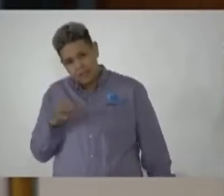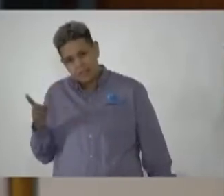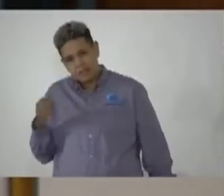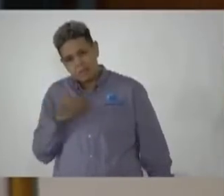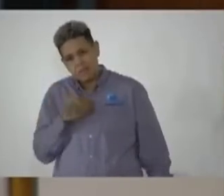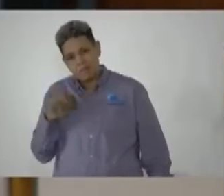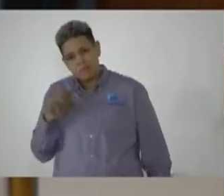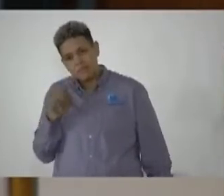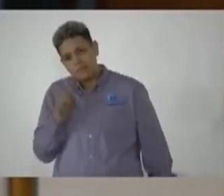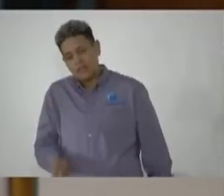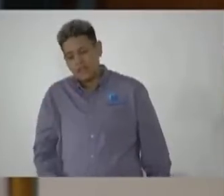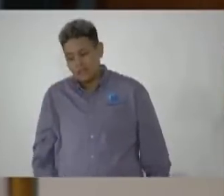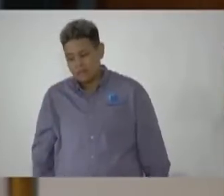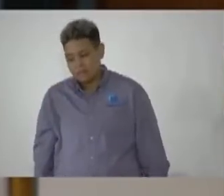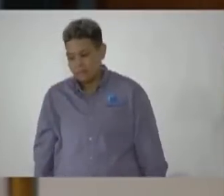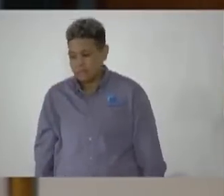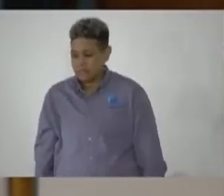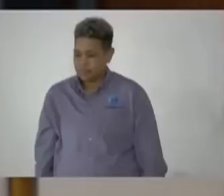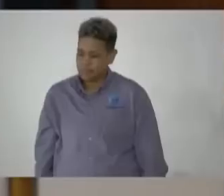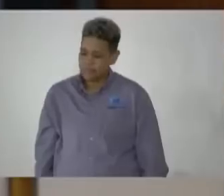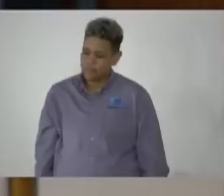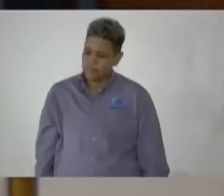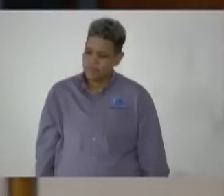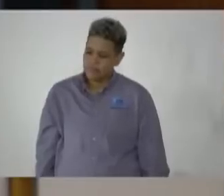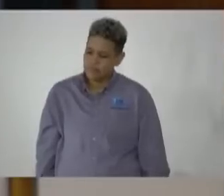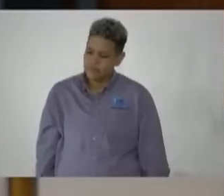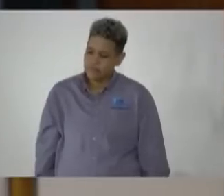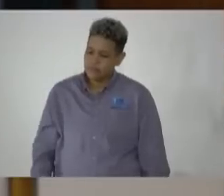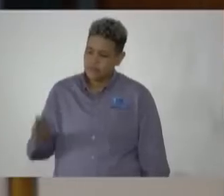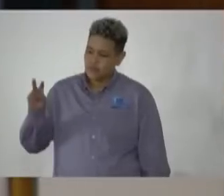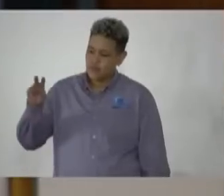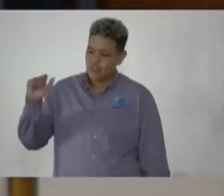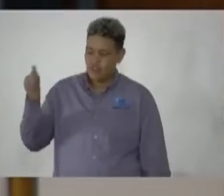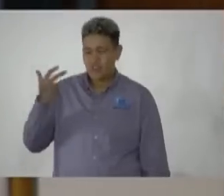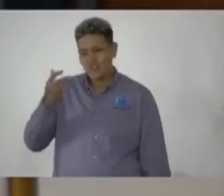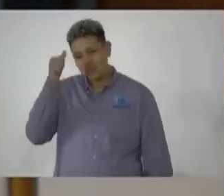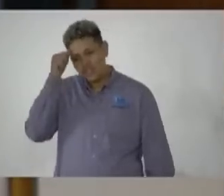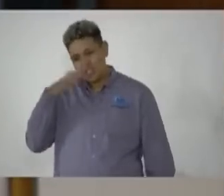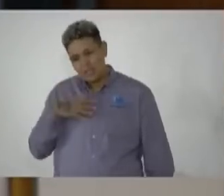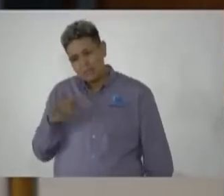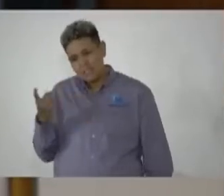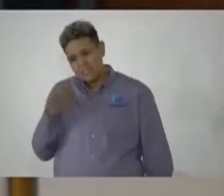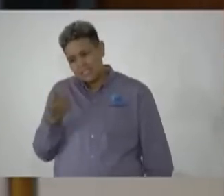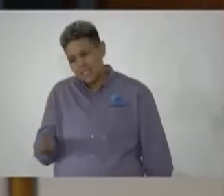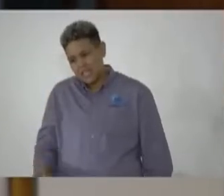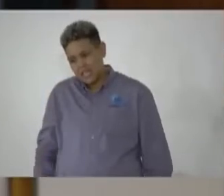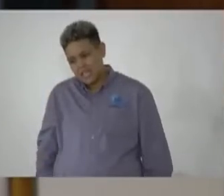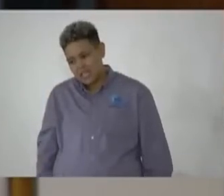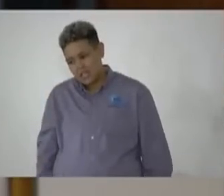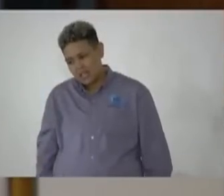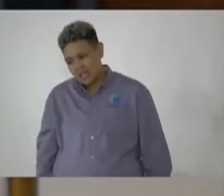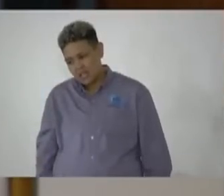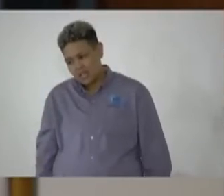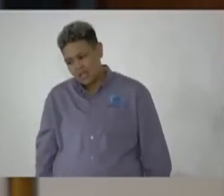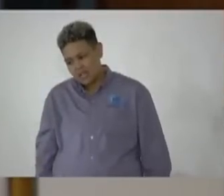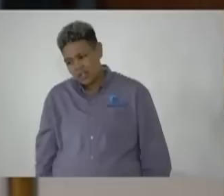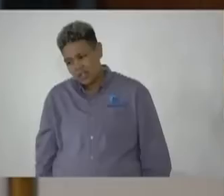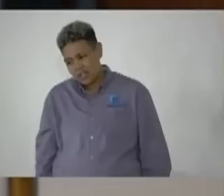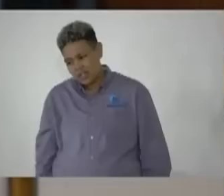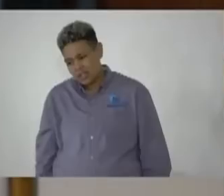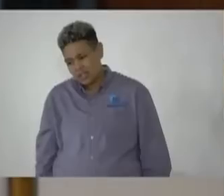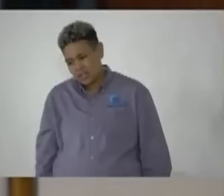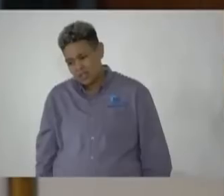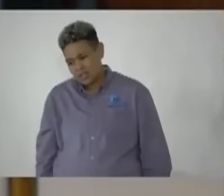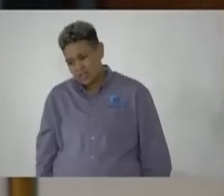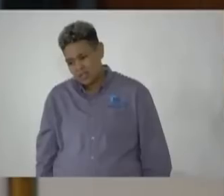colleagues looked over at the other 3 gentlemen, and he said, Is that